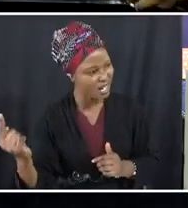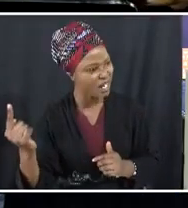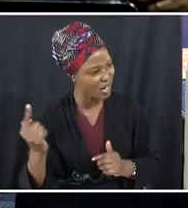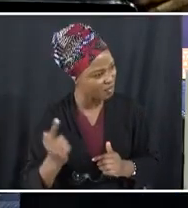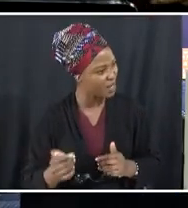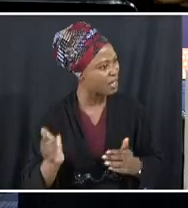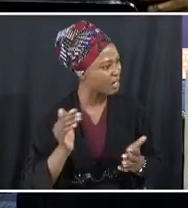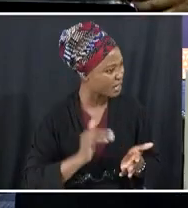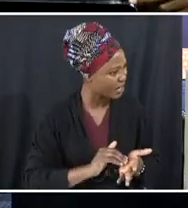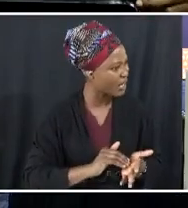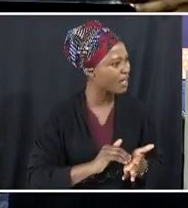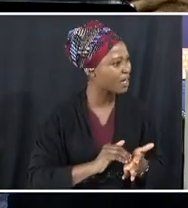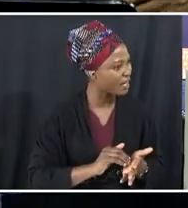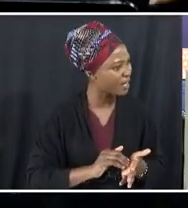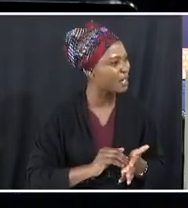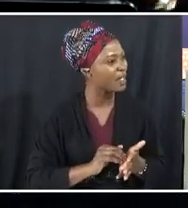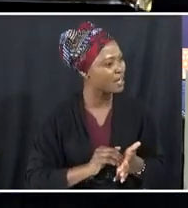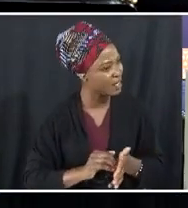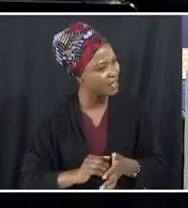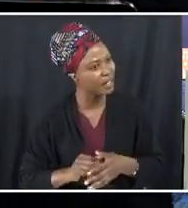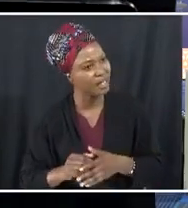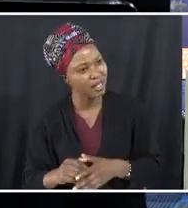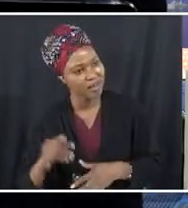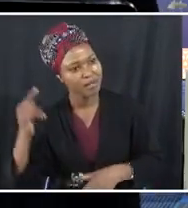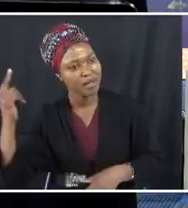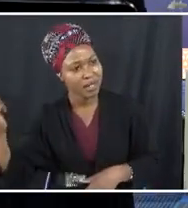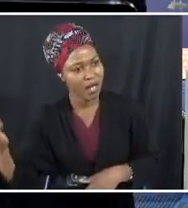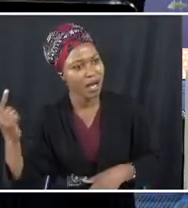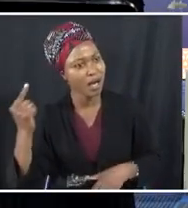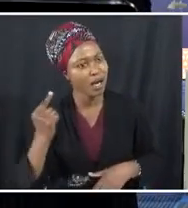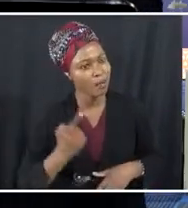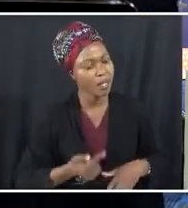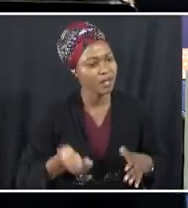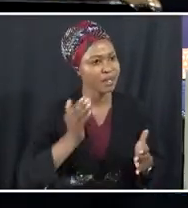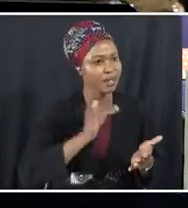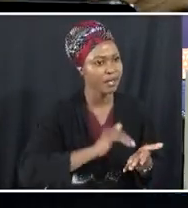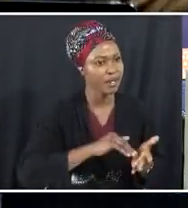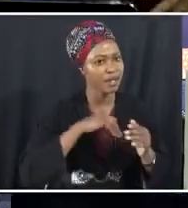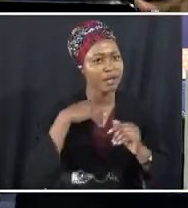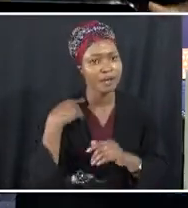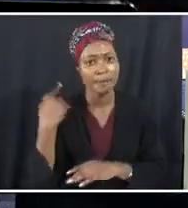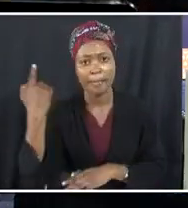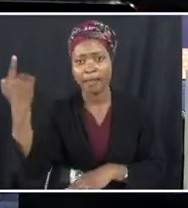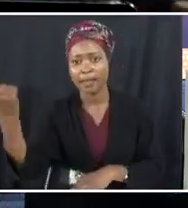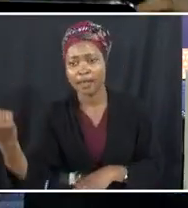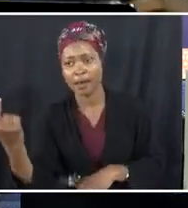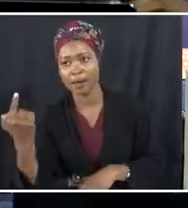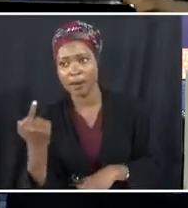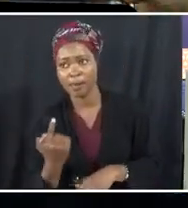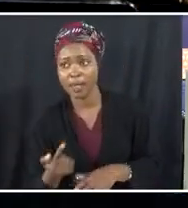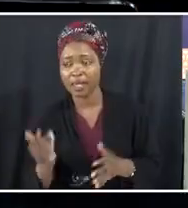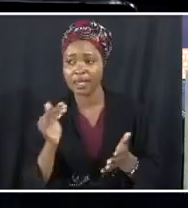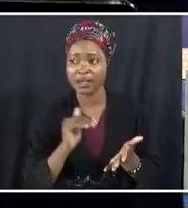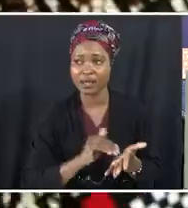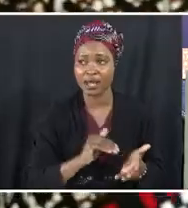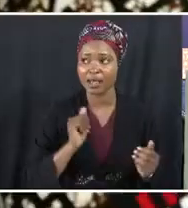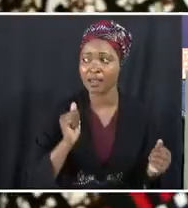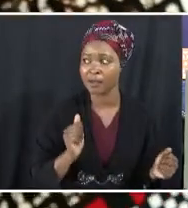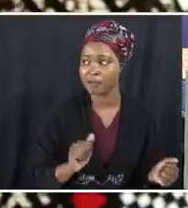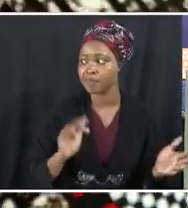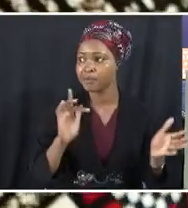He's coming again. He's coming, coming again,